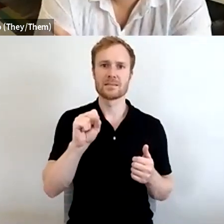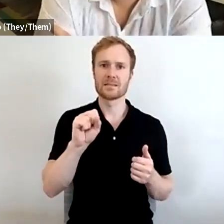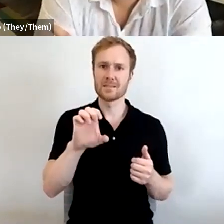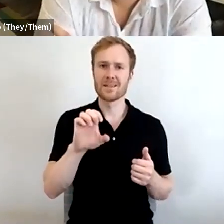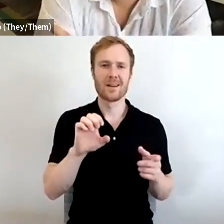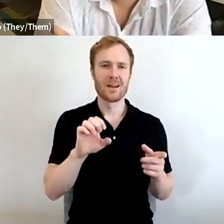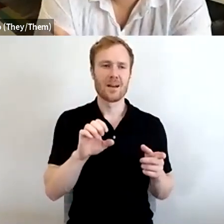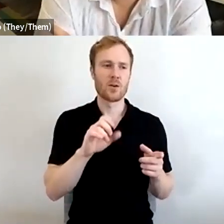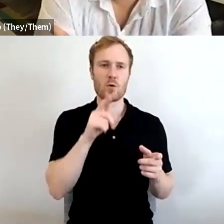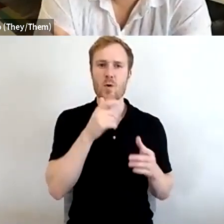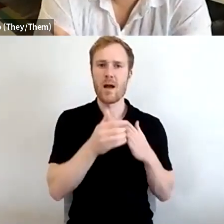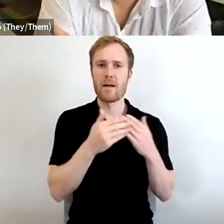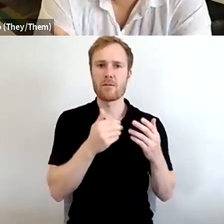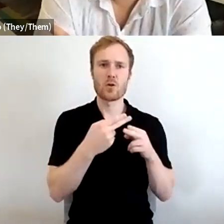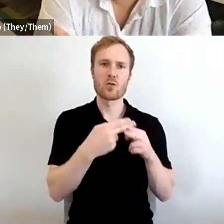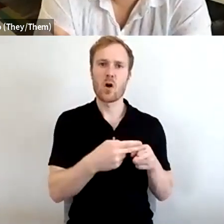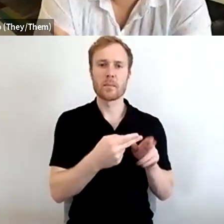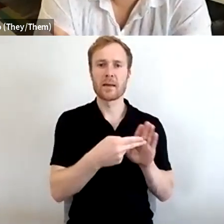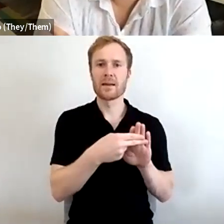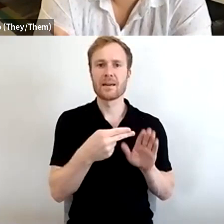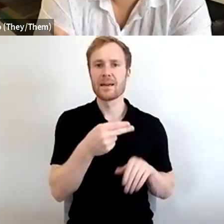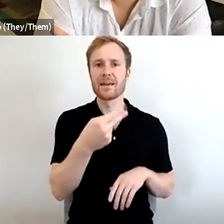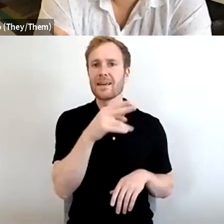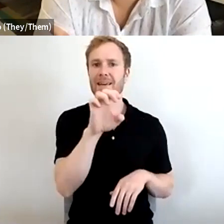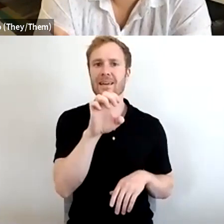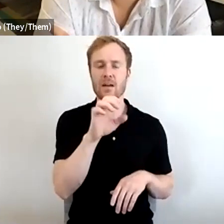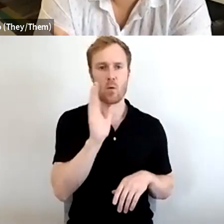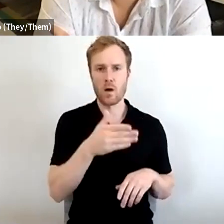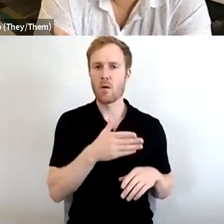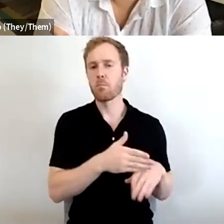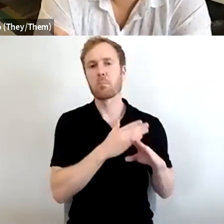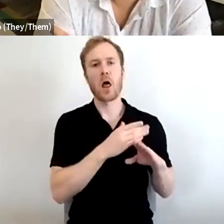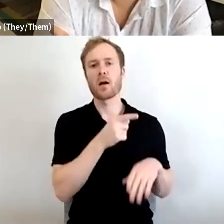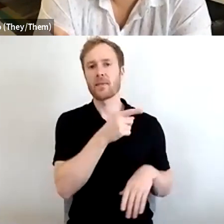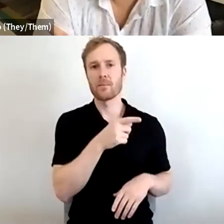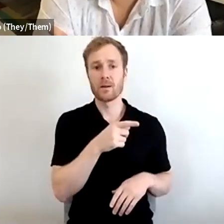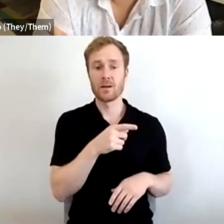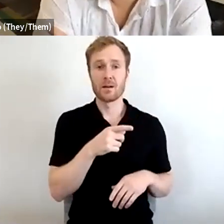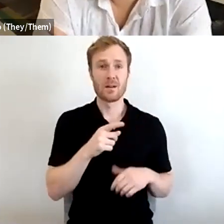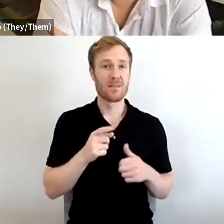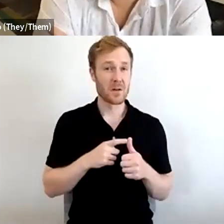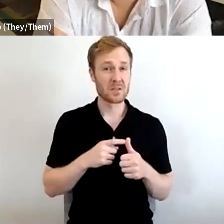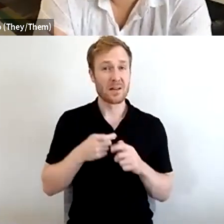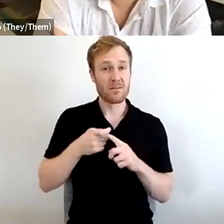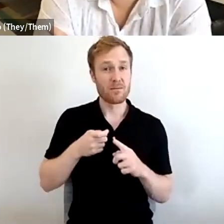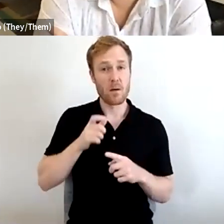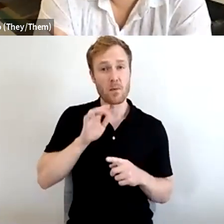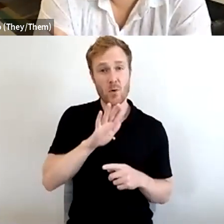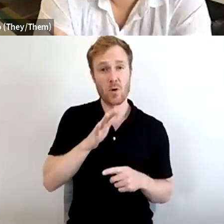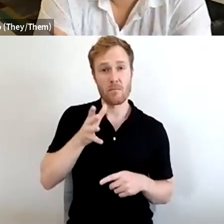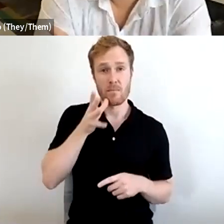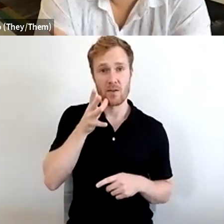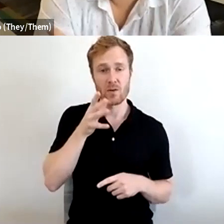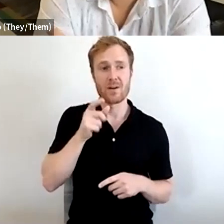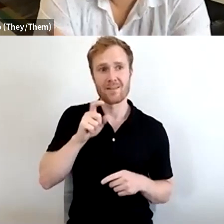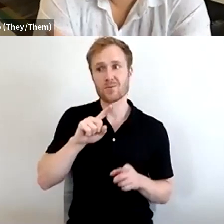will be blocked, and all this other stuff. And that right there is, first of all, it's coming from your own mother. So you have to go home to